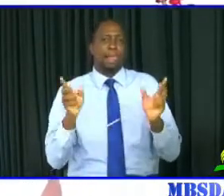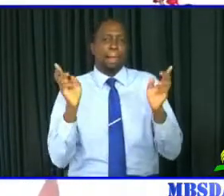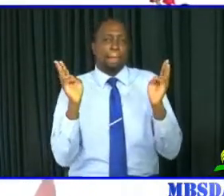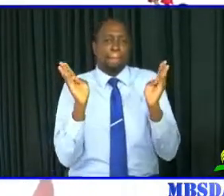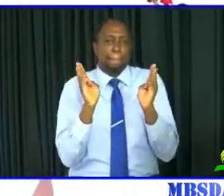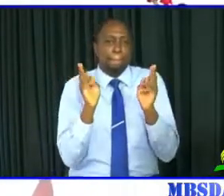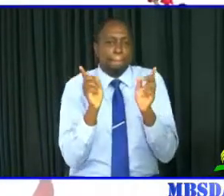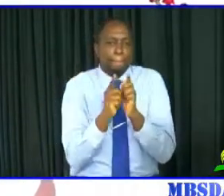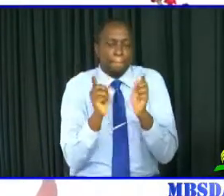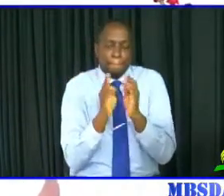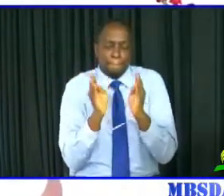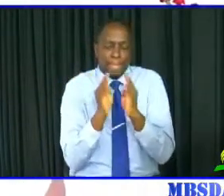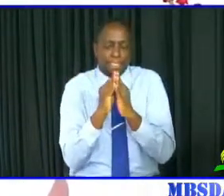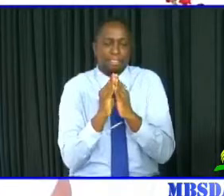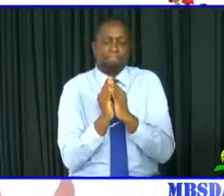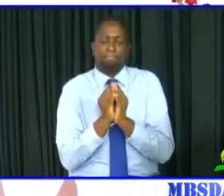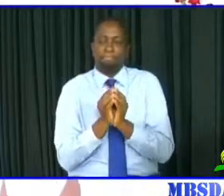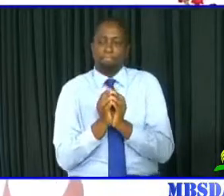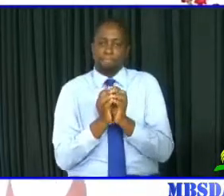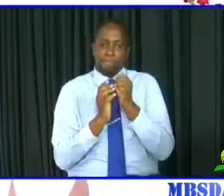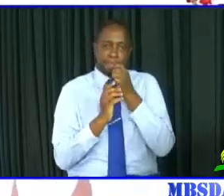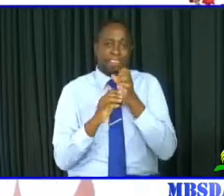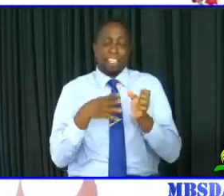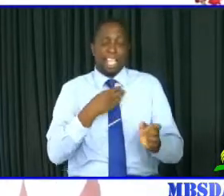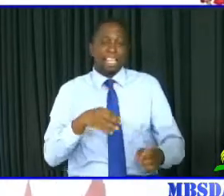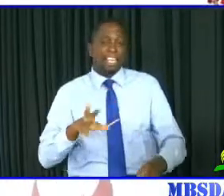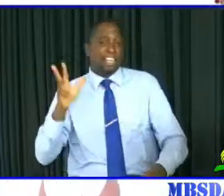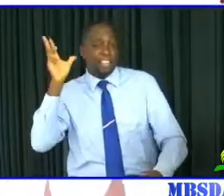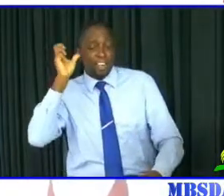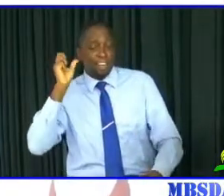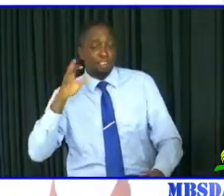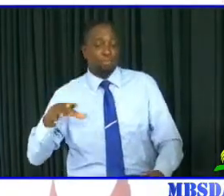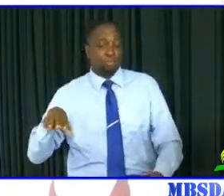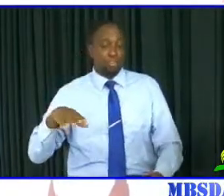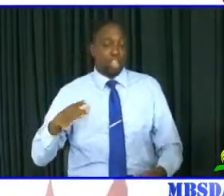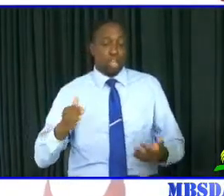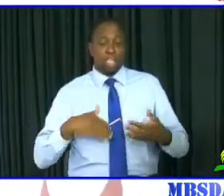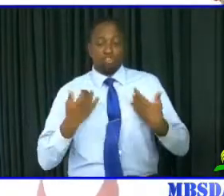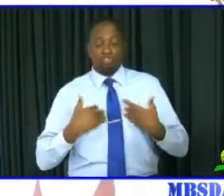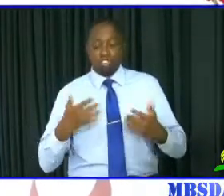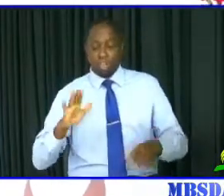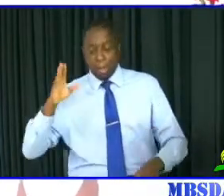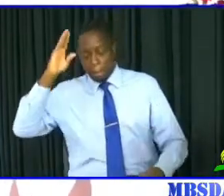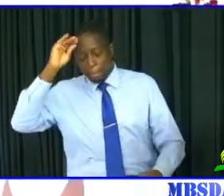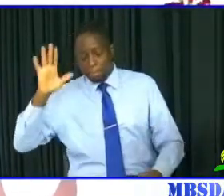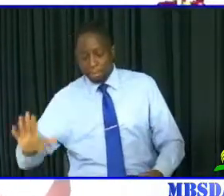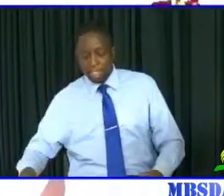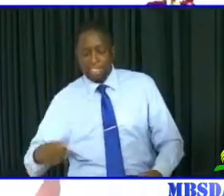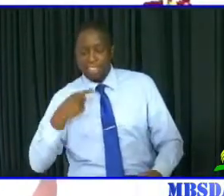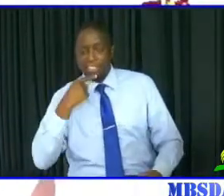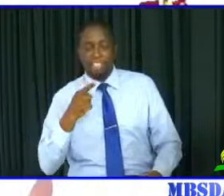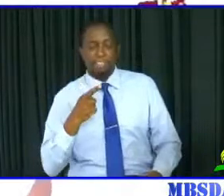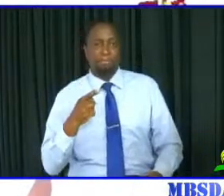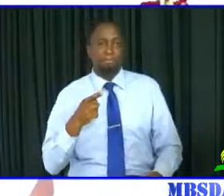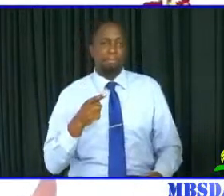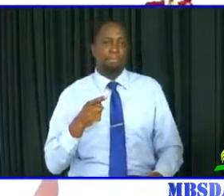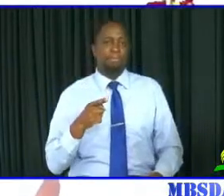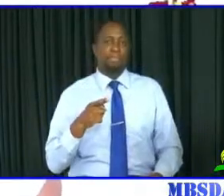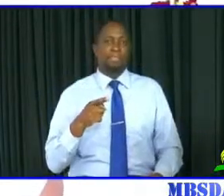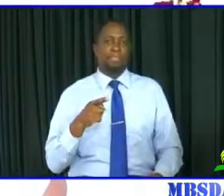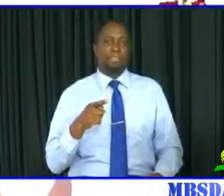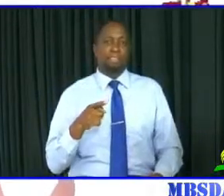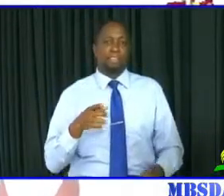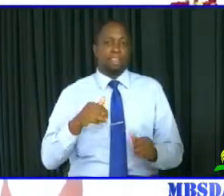a youngster, I don't even remember his name, he said this, that progress is